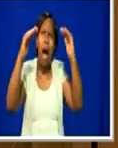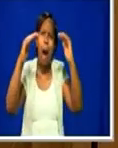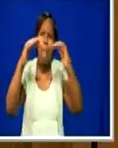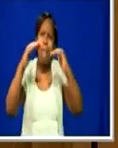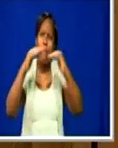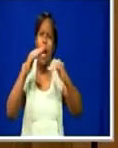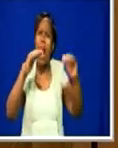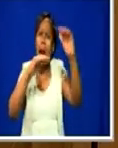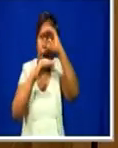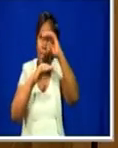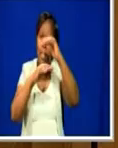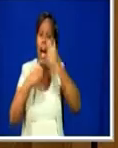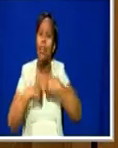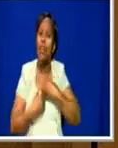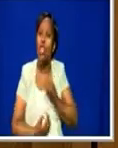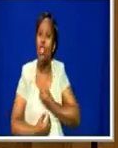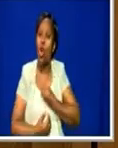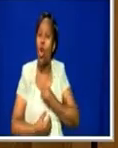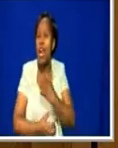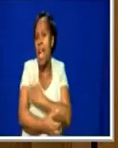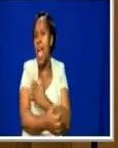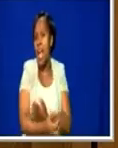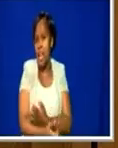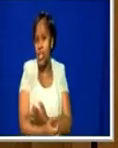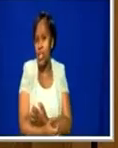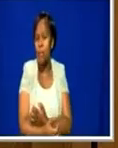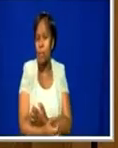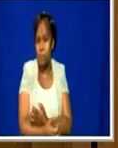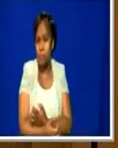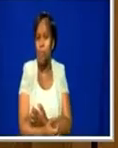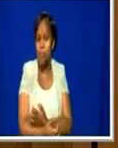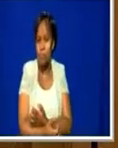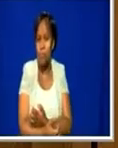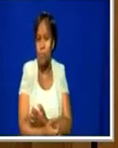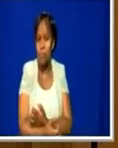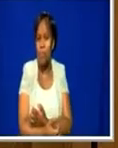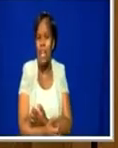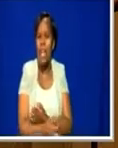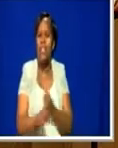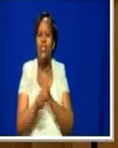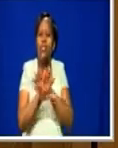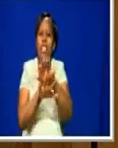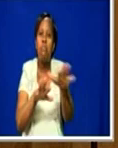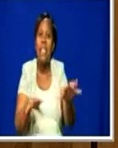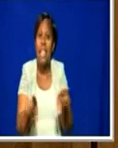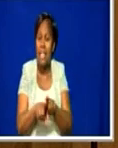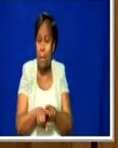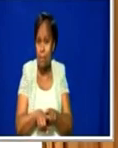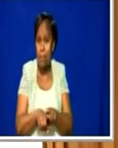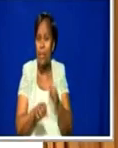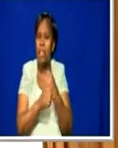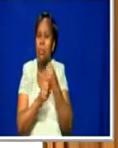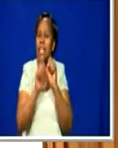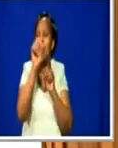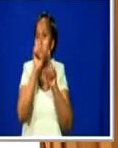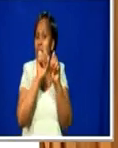that has its own energy, or it has its own heat, it has its own and it heat. transmits. It Yes, transmits. yes. That makes it the star